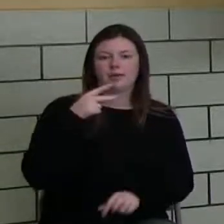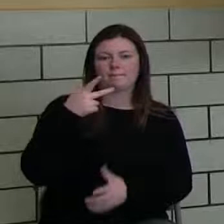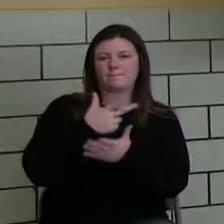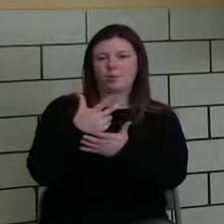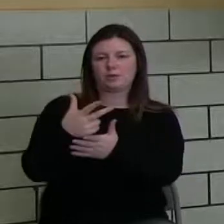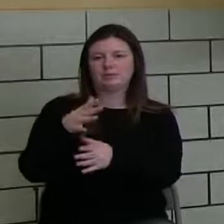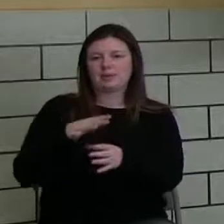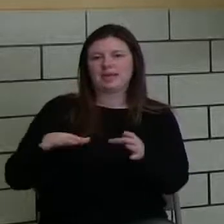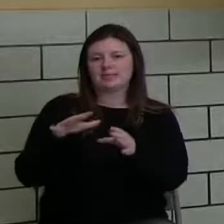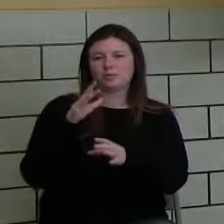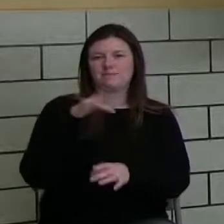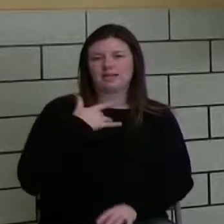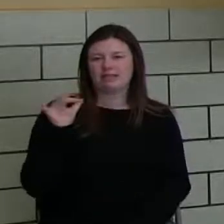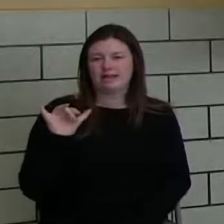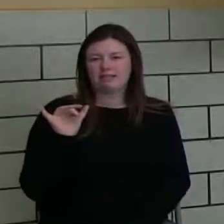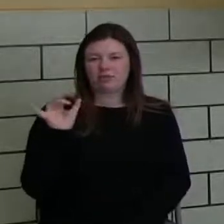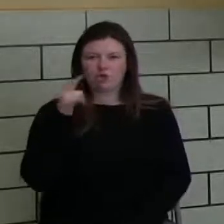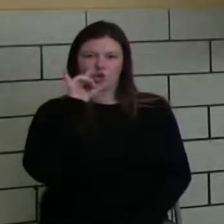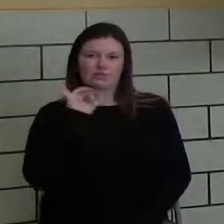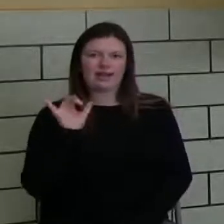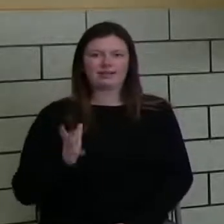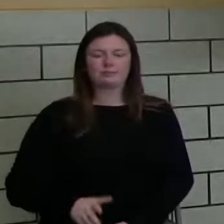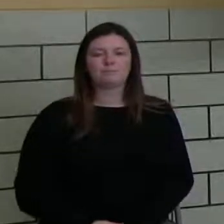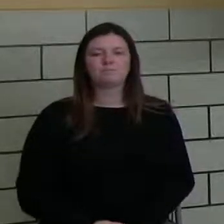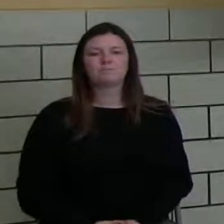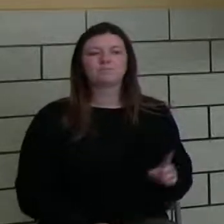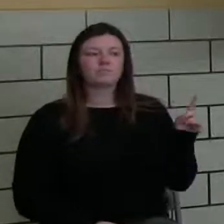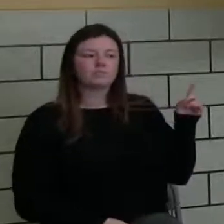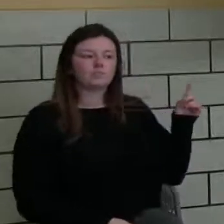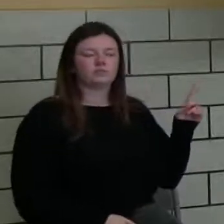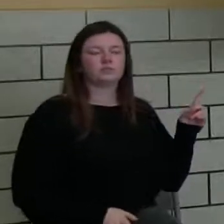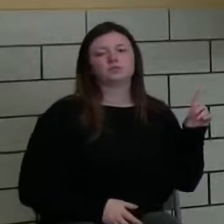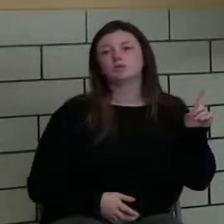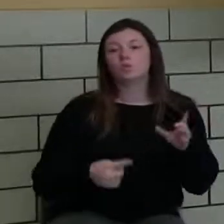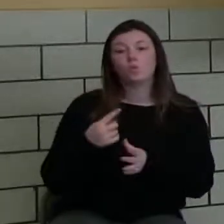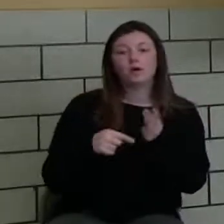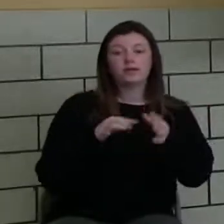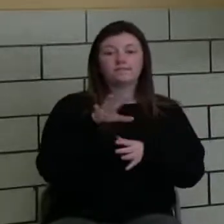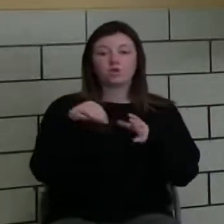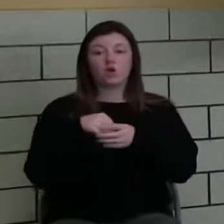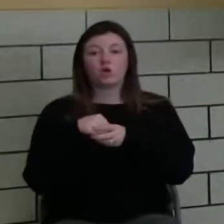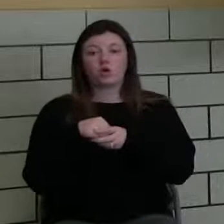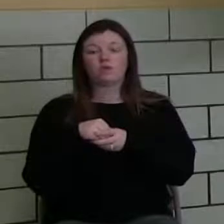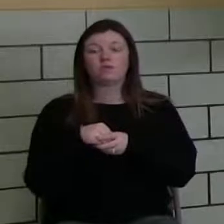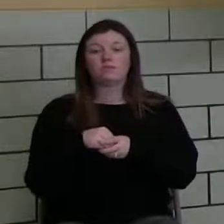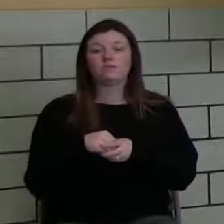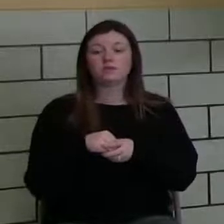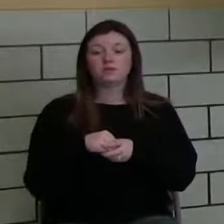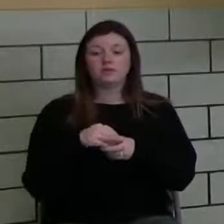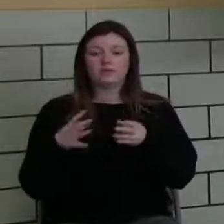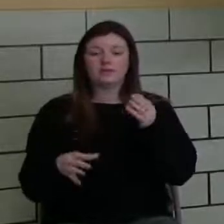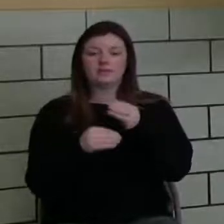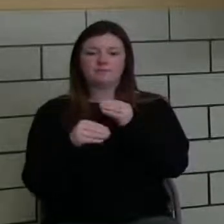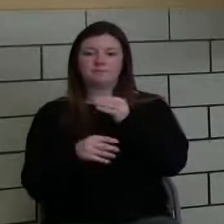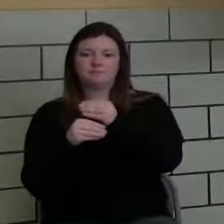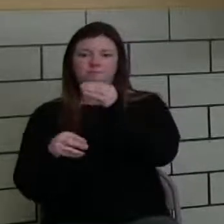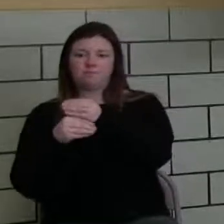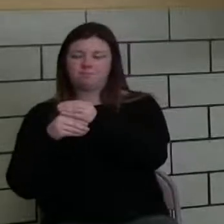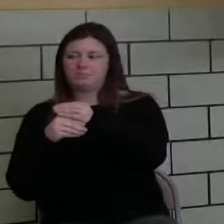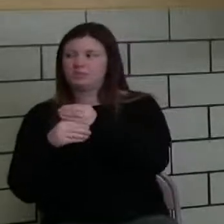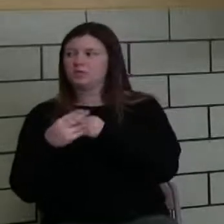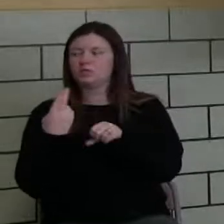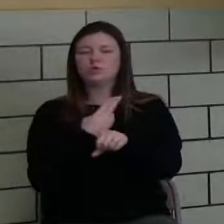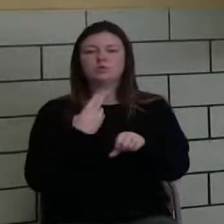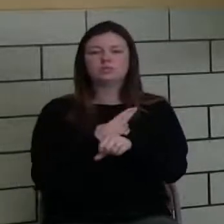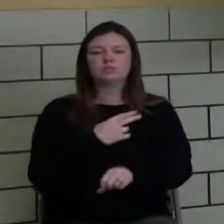like. So the components of the streetscape, again, all these amenities that we're adding to it, we're using the